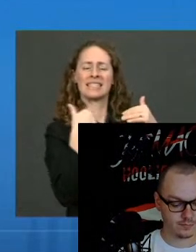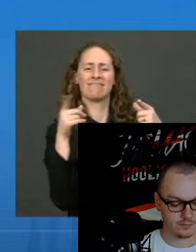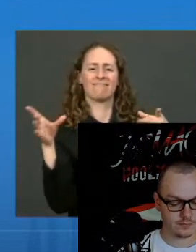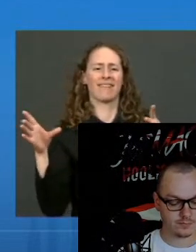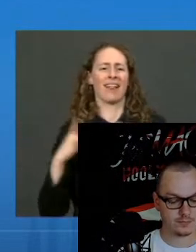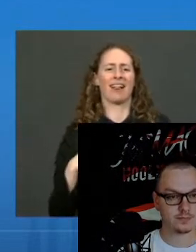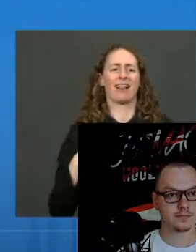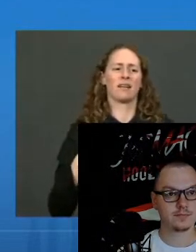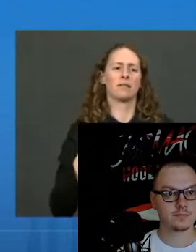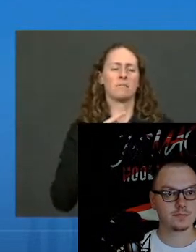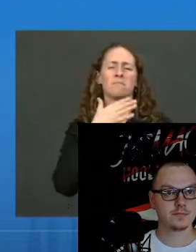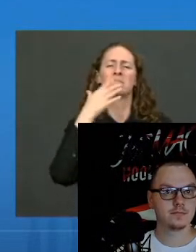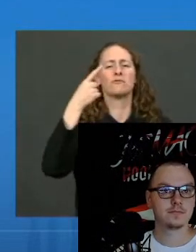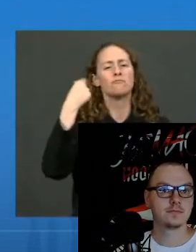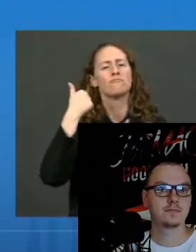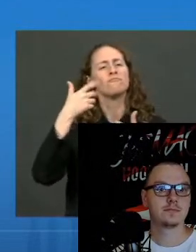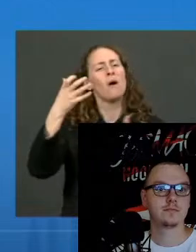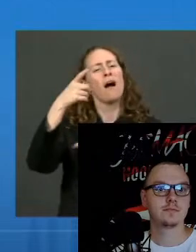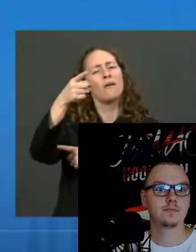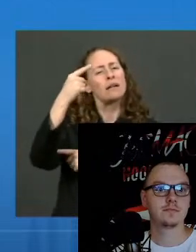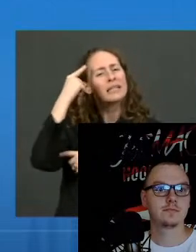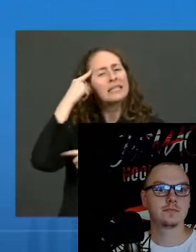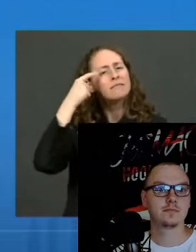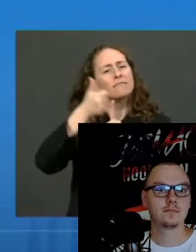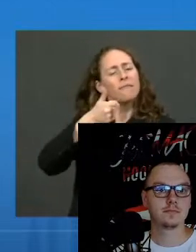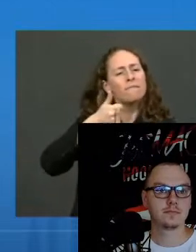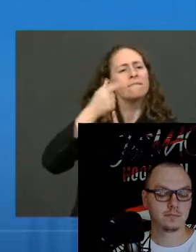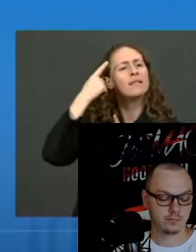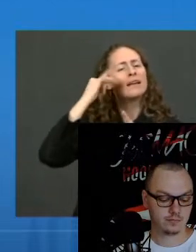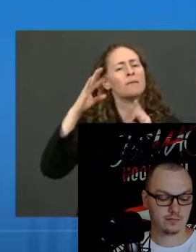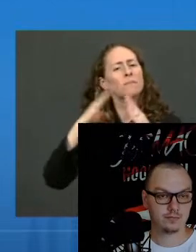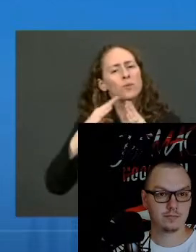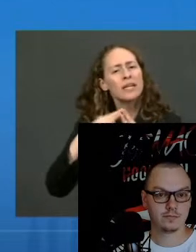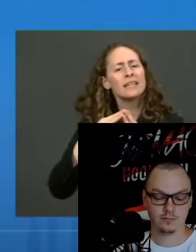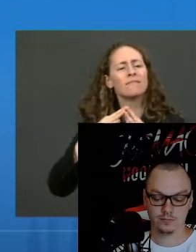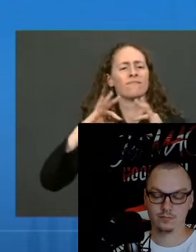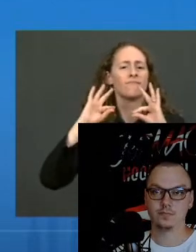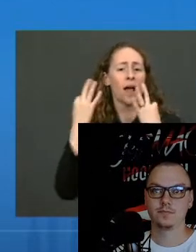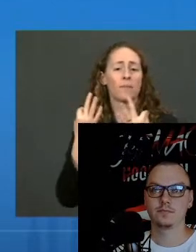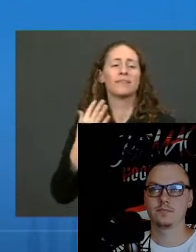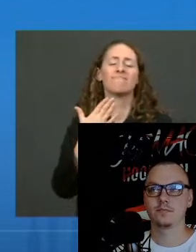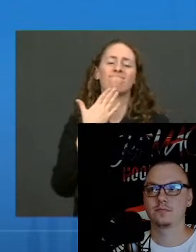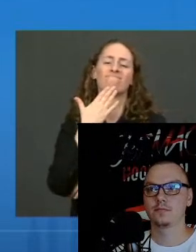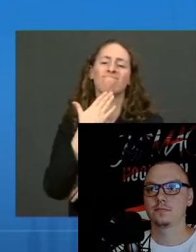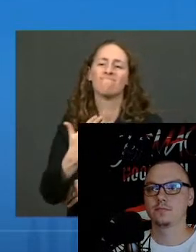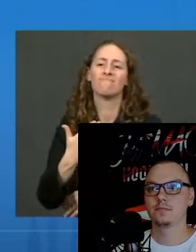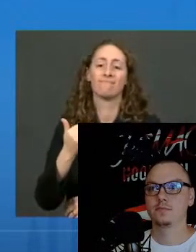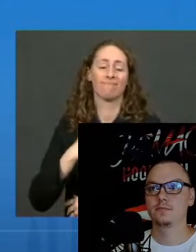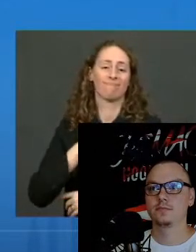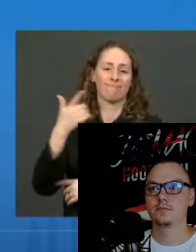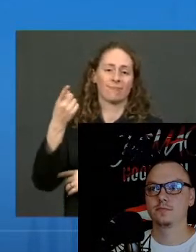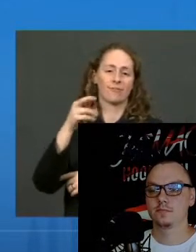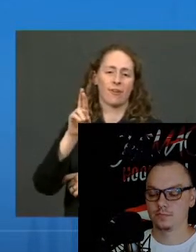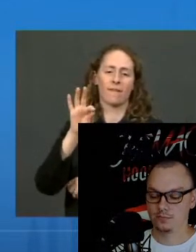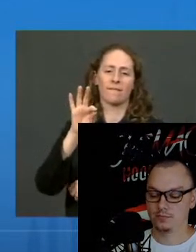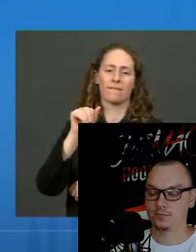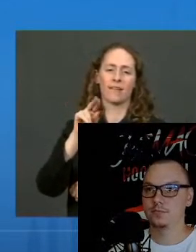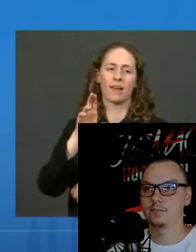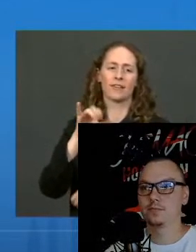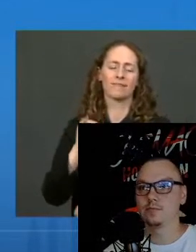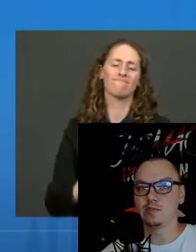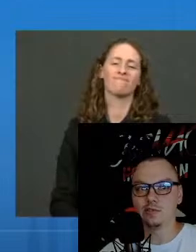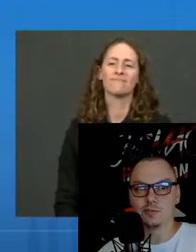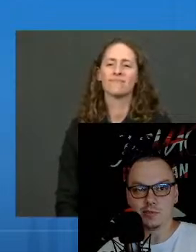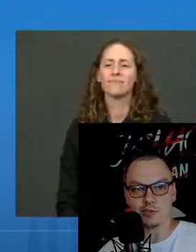your community, your family, and yourself. Thank you. I'll now turn things over to Dr. Fauci. Thank you very much, Dr.